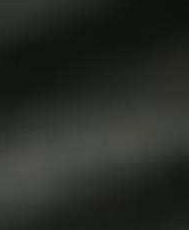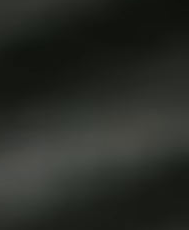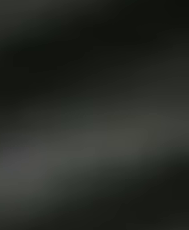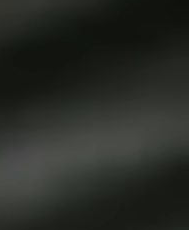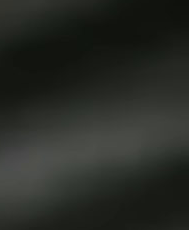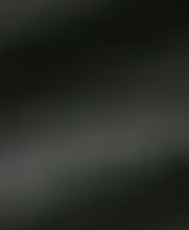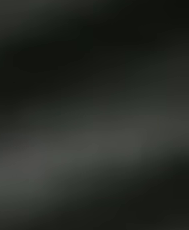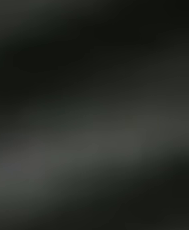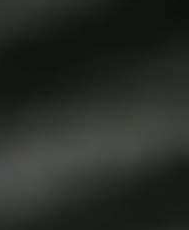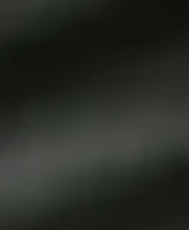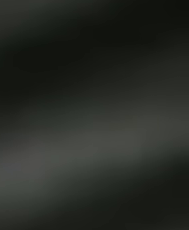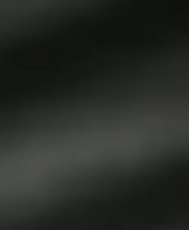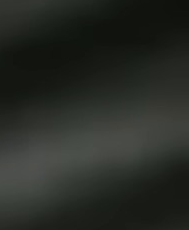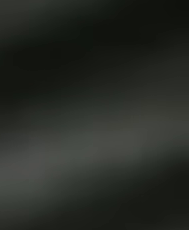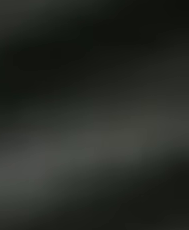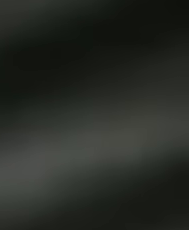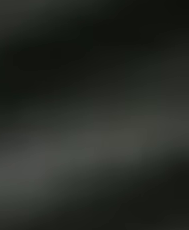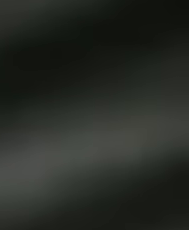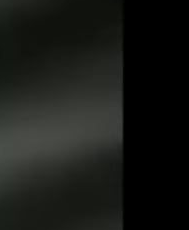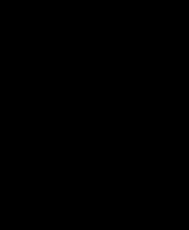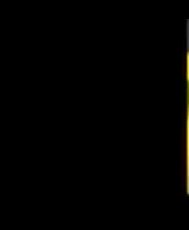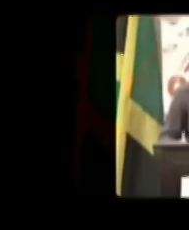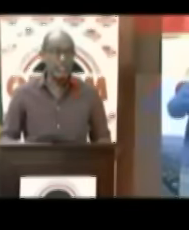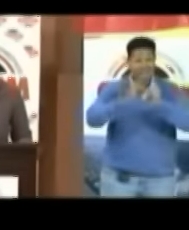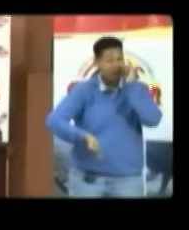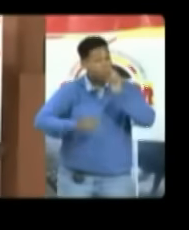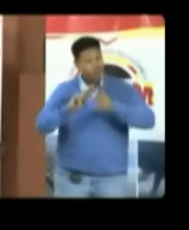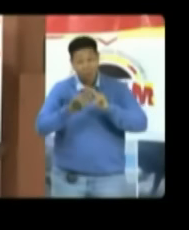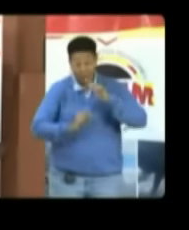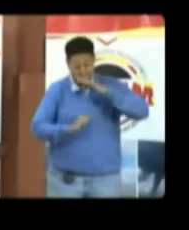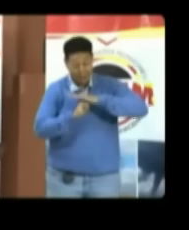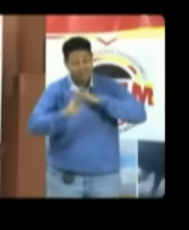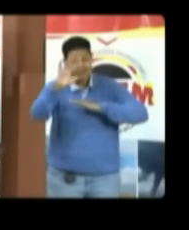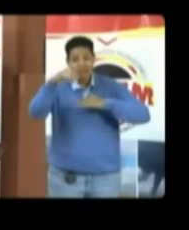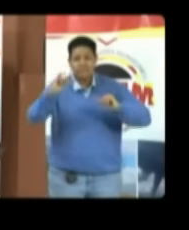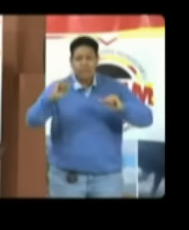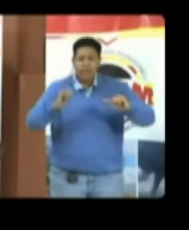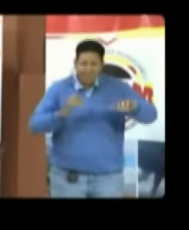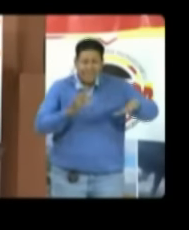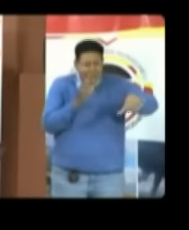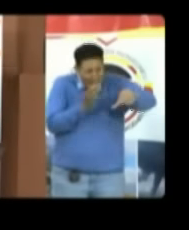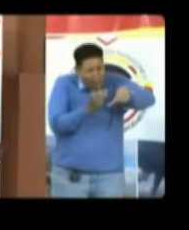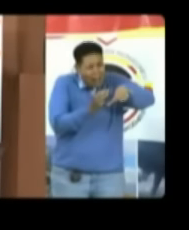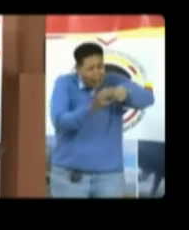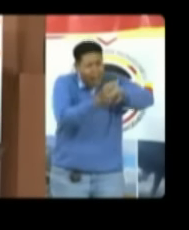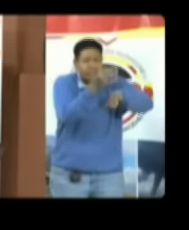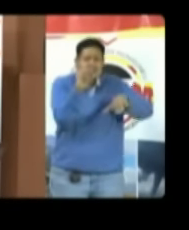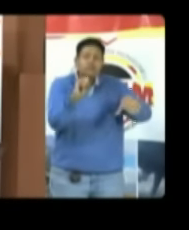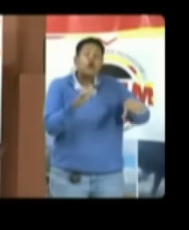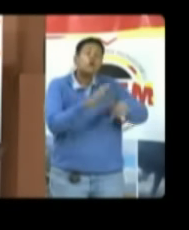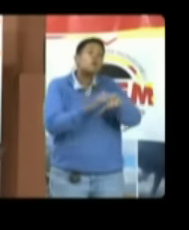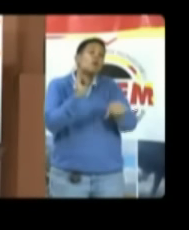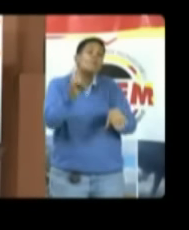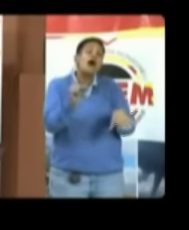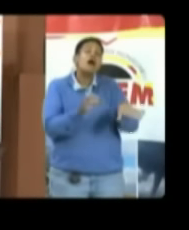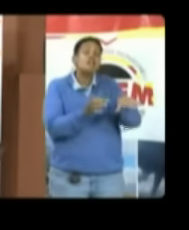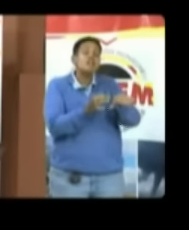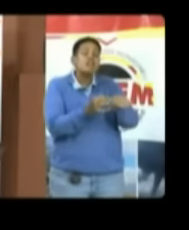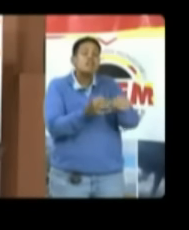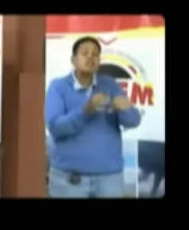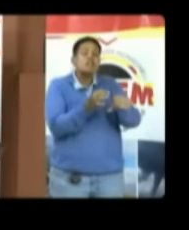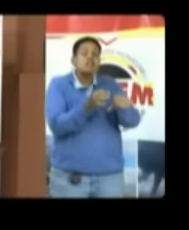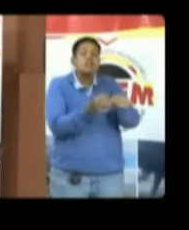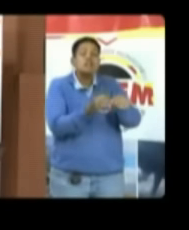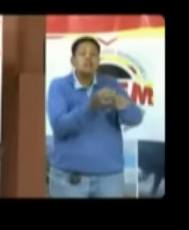Hurricane Melissa, a Category 5 hurricane, continues to barrel its way. Well, not barrel its way because it's still moving pretty slowly, but